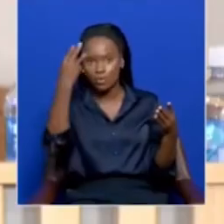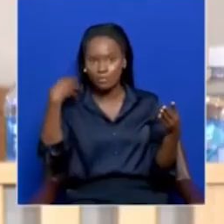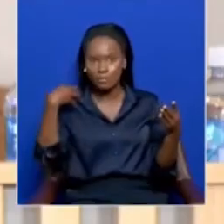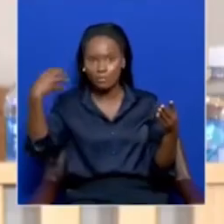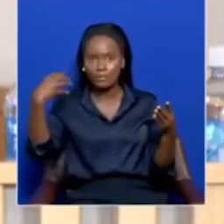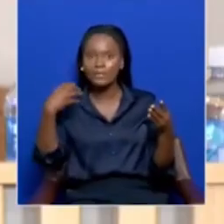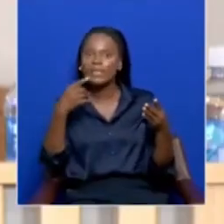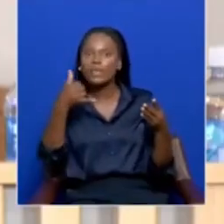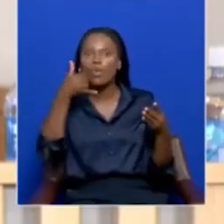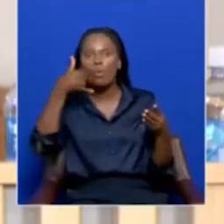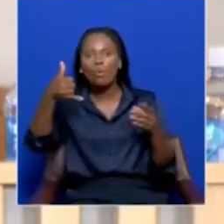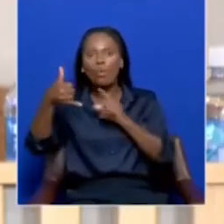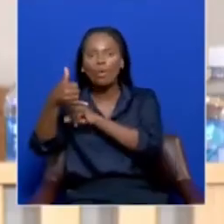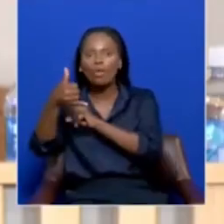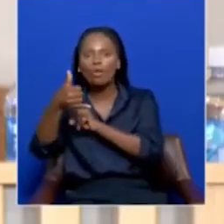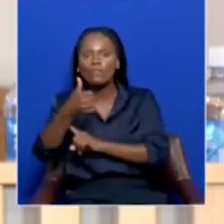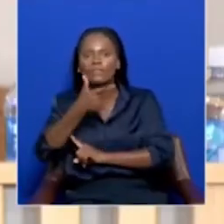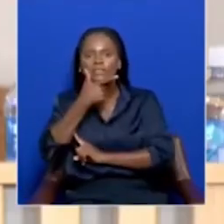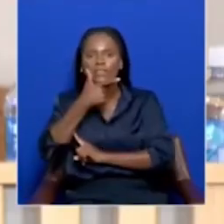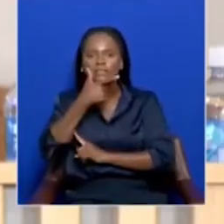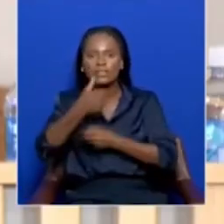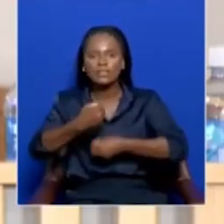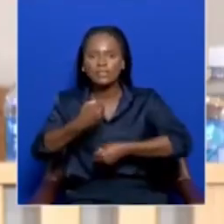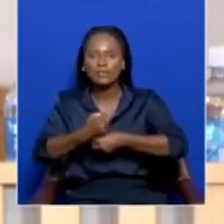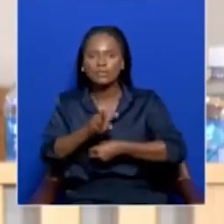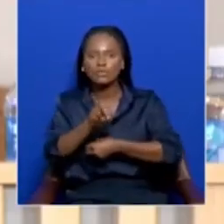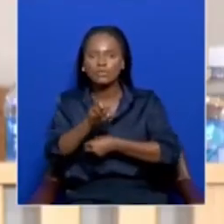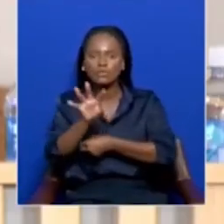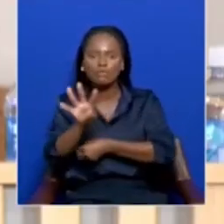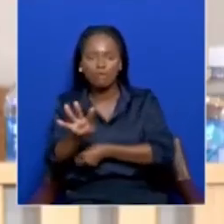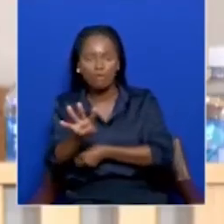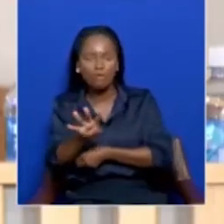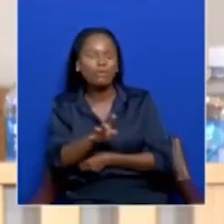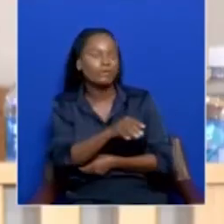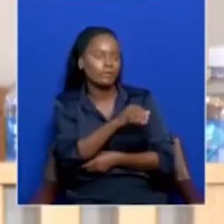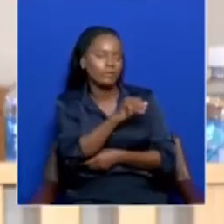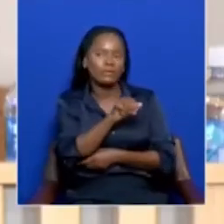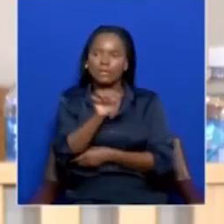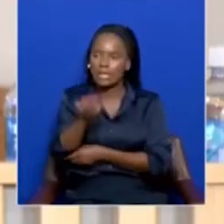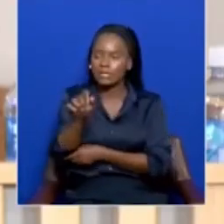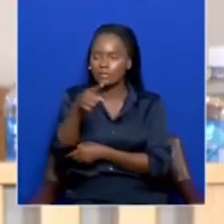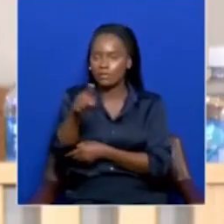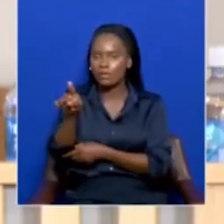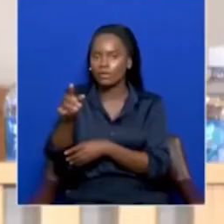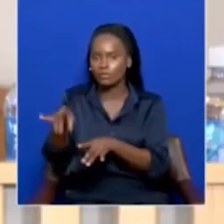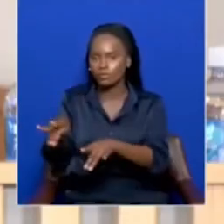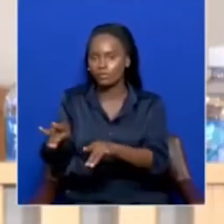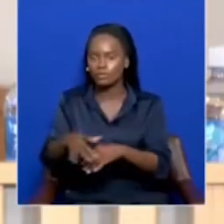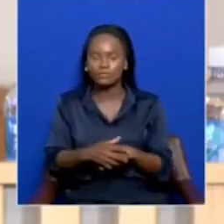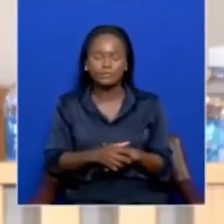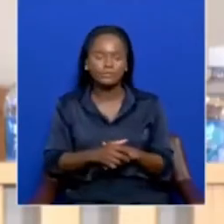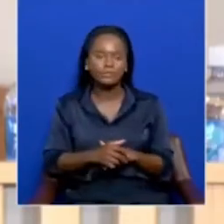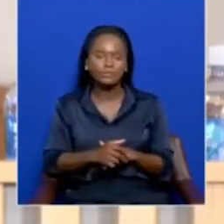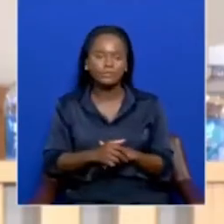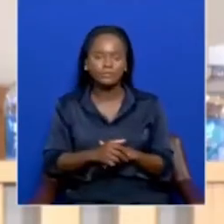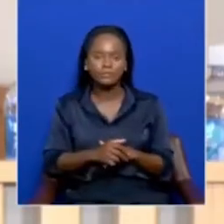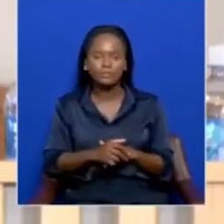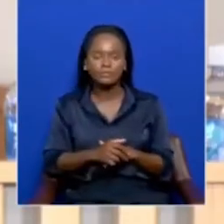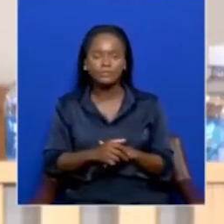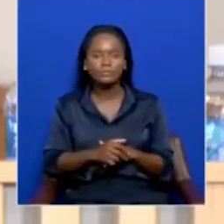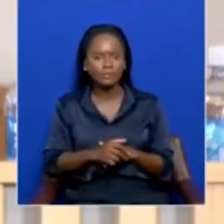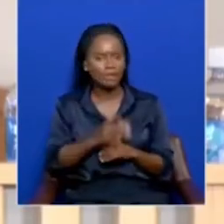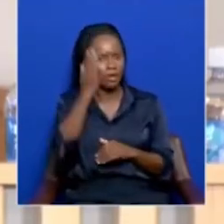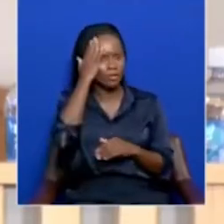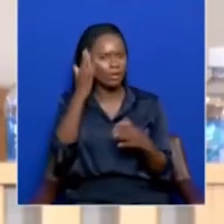That's correct, Chair. Okay, thank you, Witness E. Chair, I know we started later than we hoped with